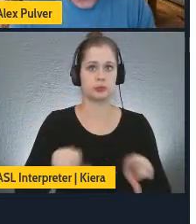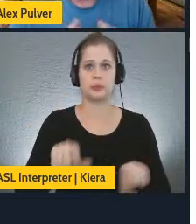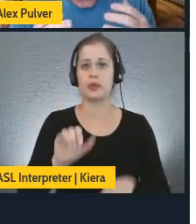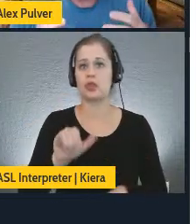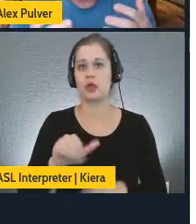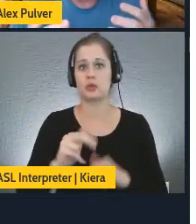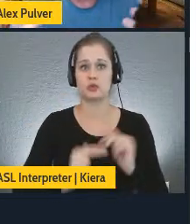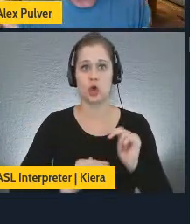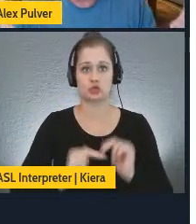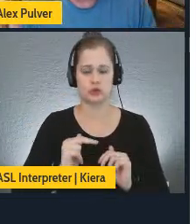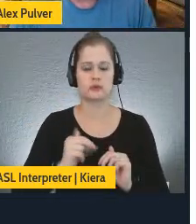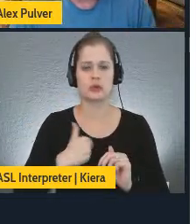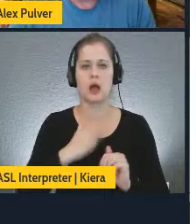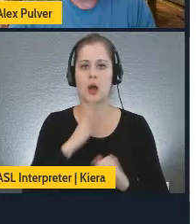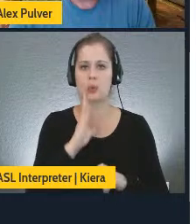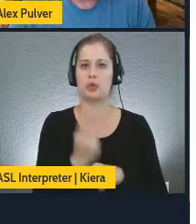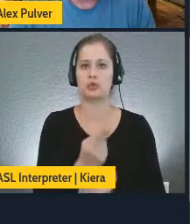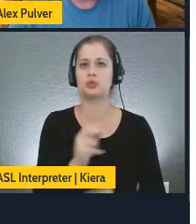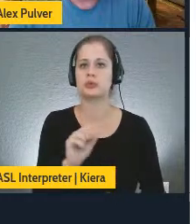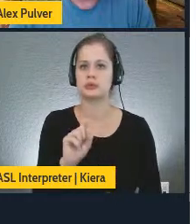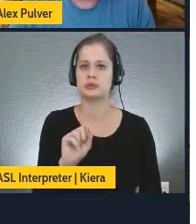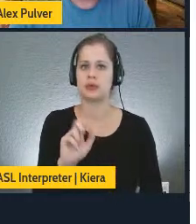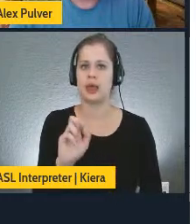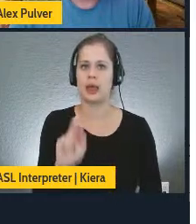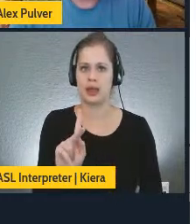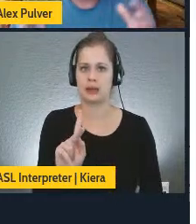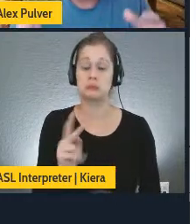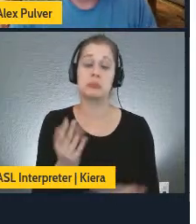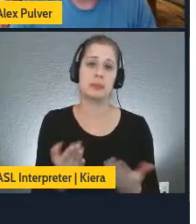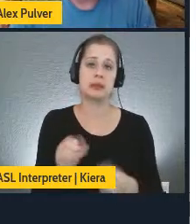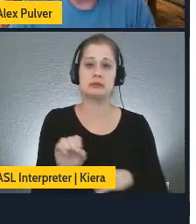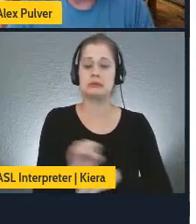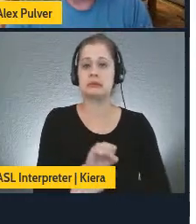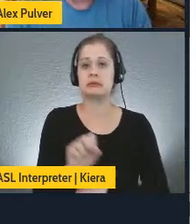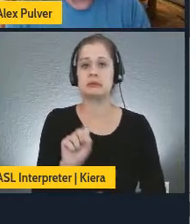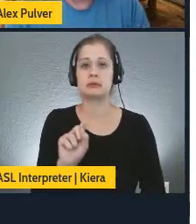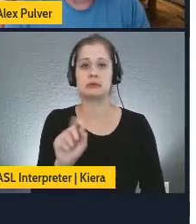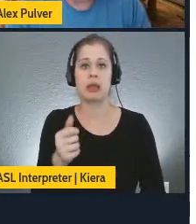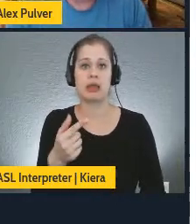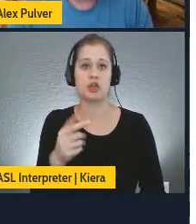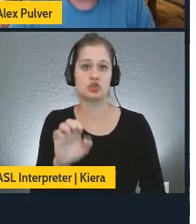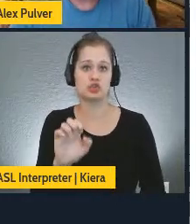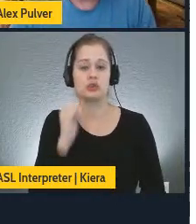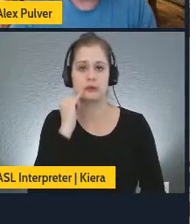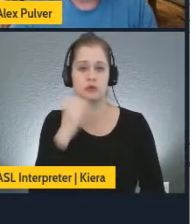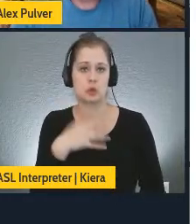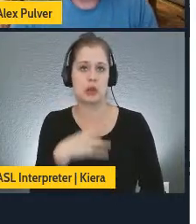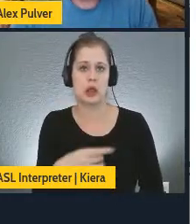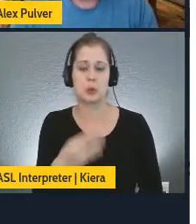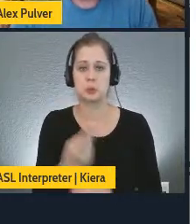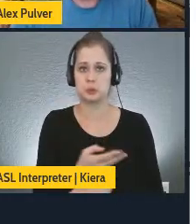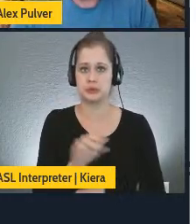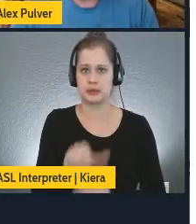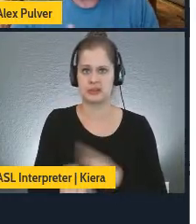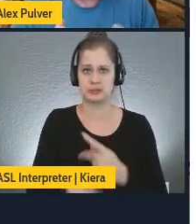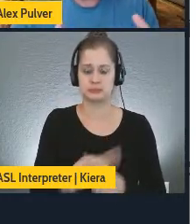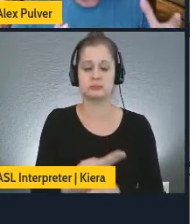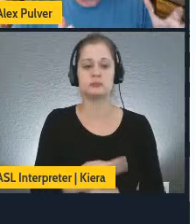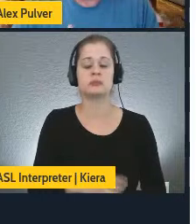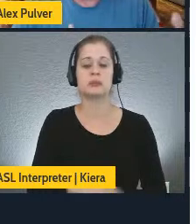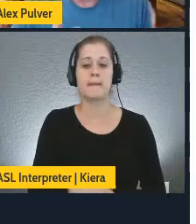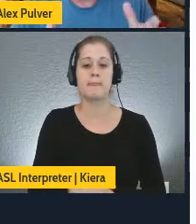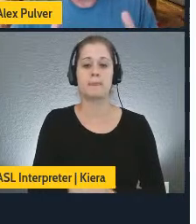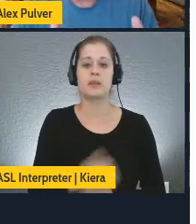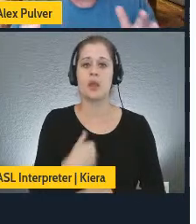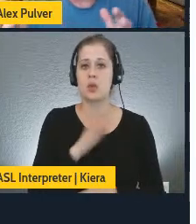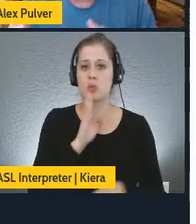I will use a stack and a stage if you are one of those that use CDK pipelines construct. And I will also